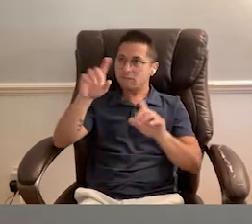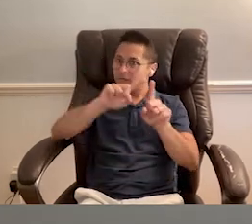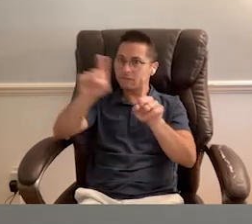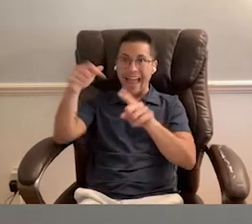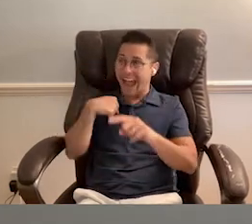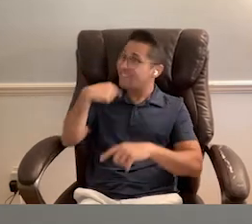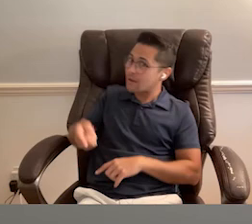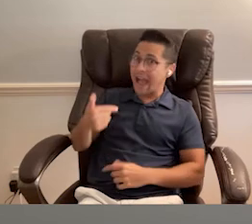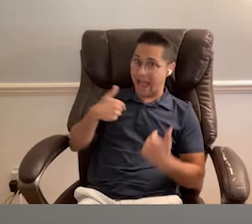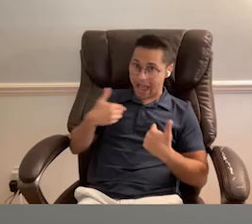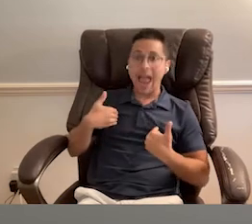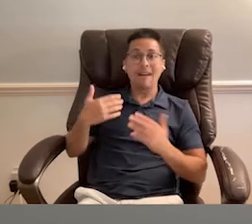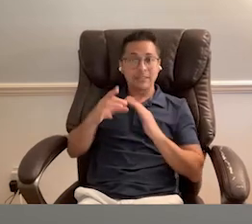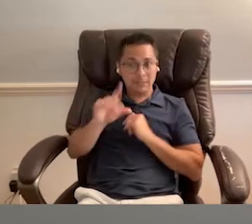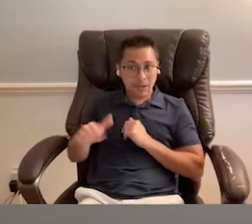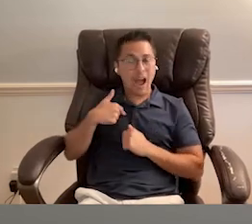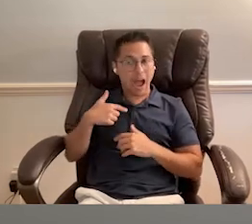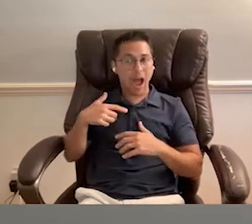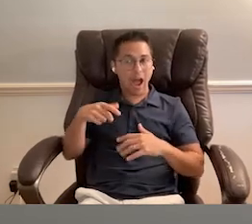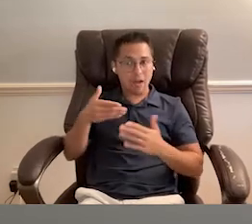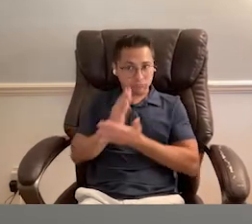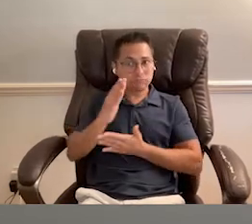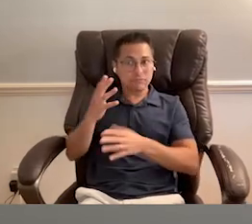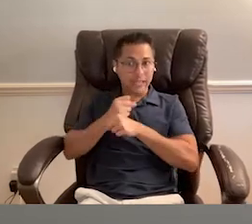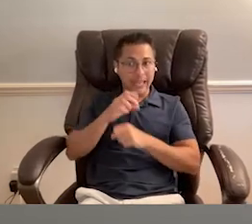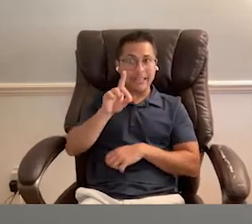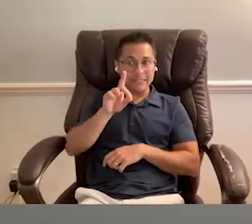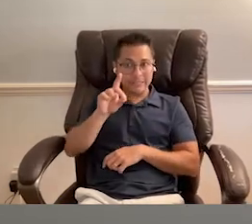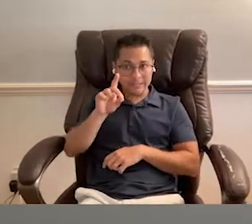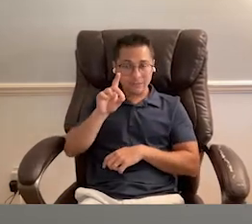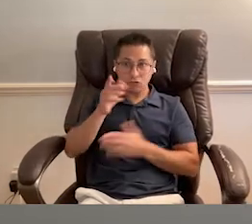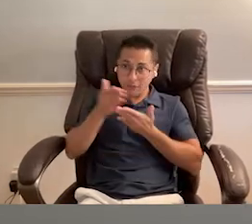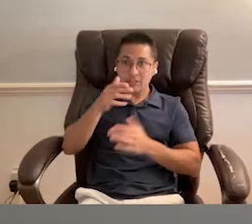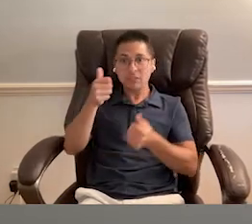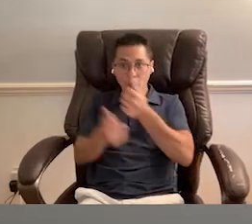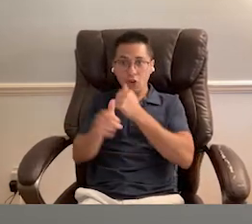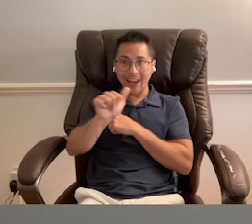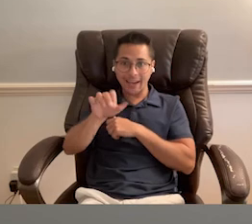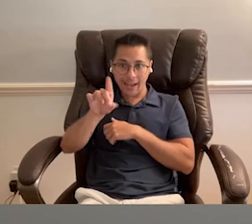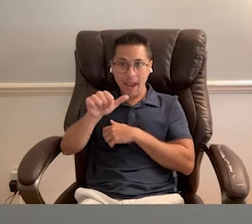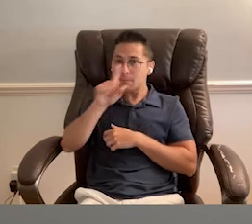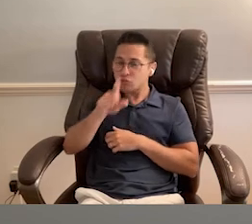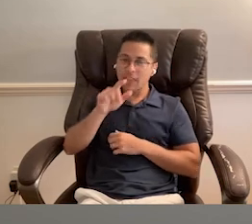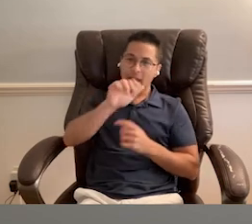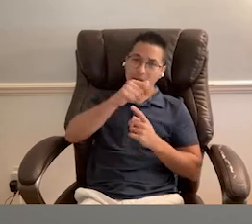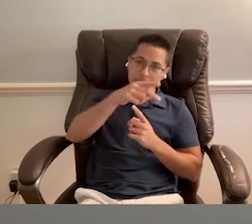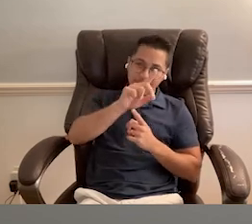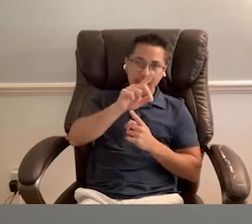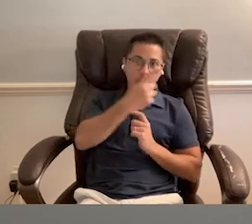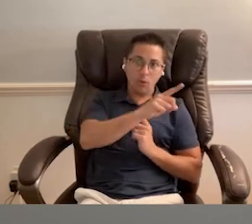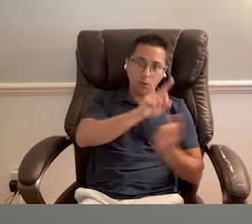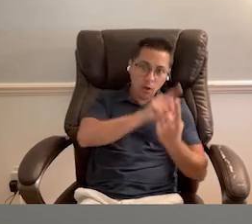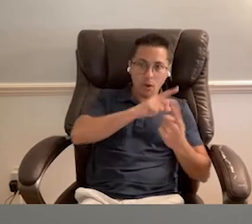and I have to say, I have a disability, I'm entitled to services under the Americans with Disabilities Act. Because you want to make sure not only the APD one-on-one or home